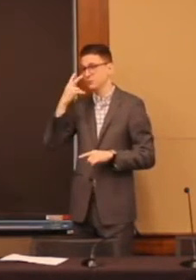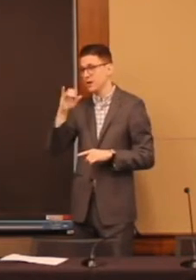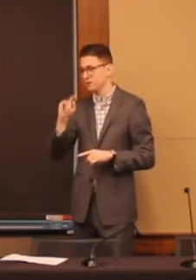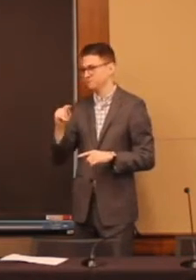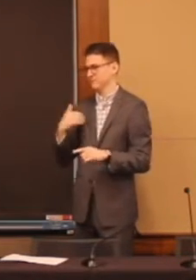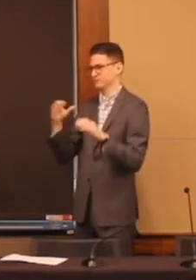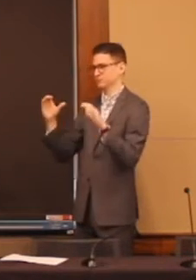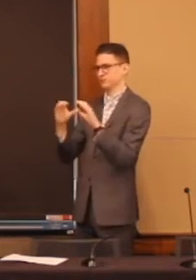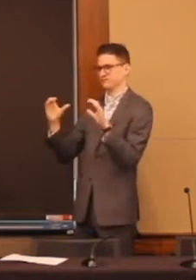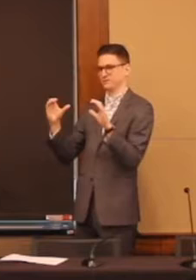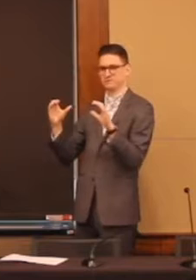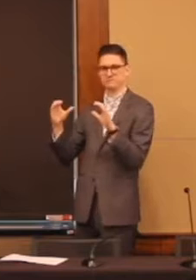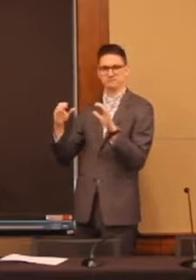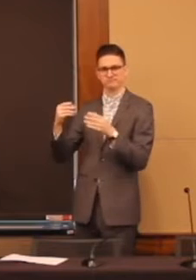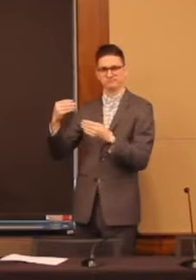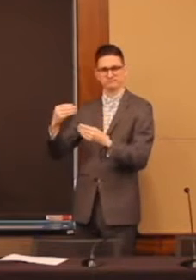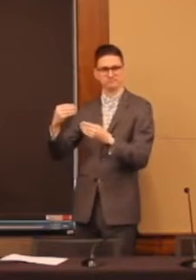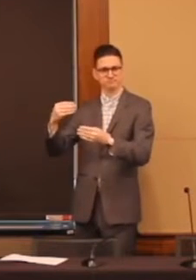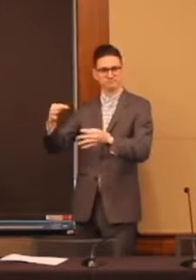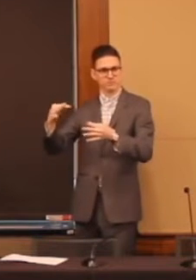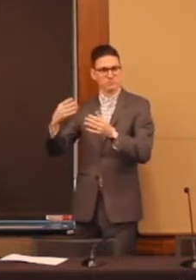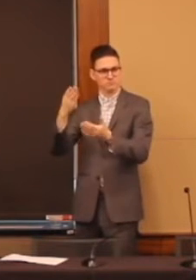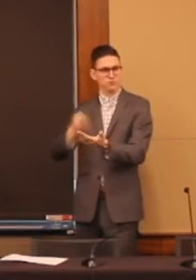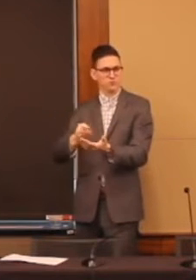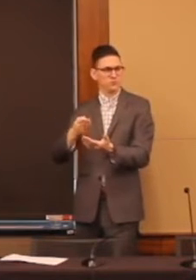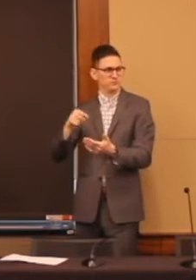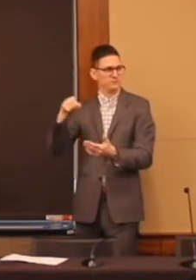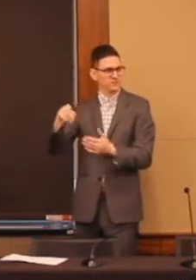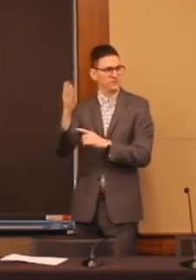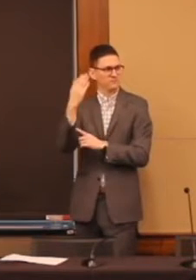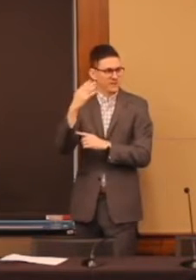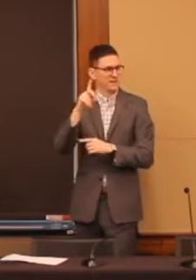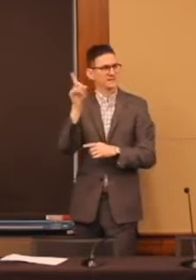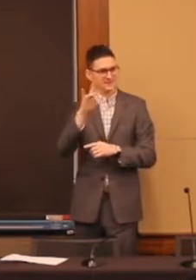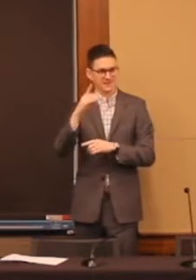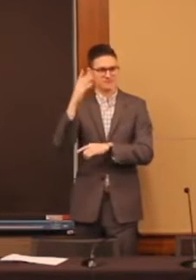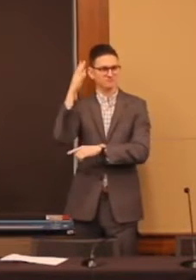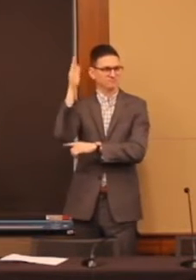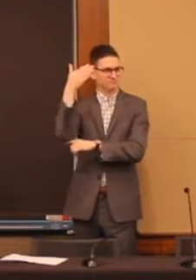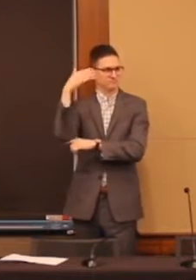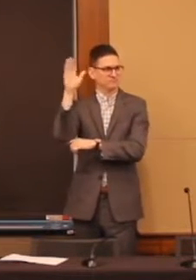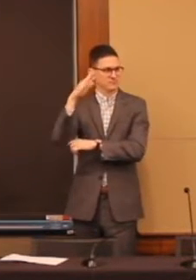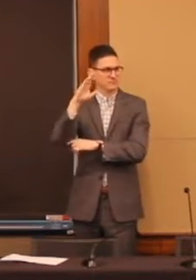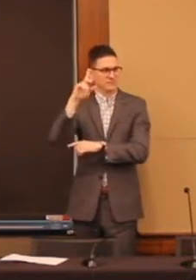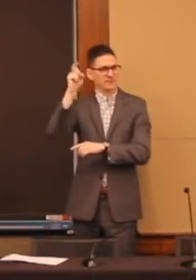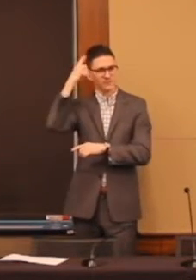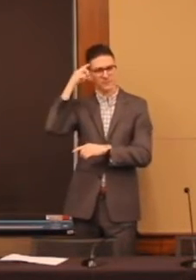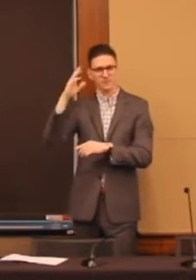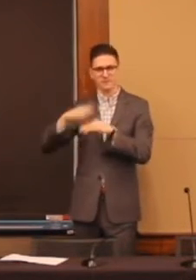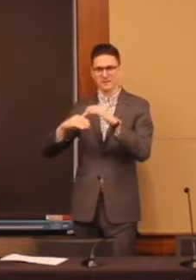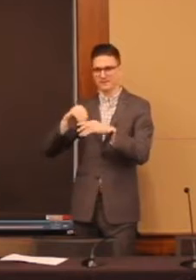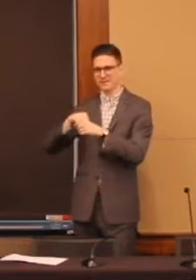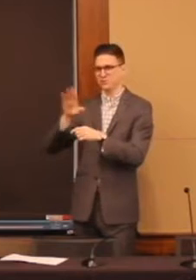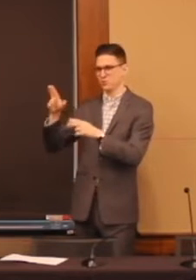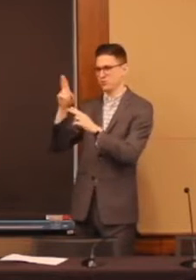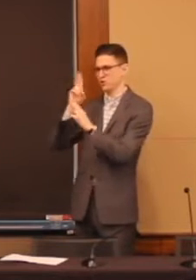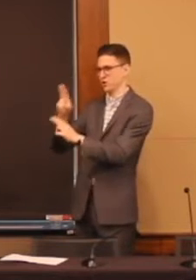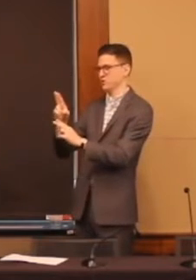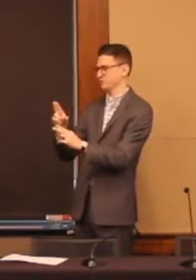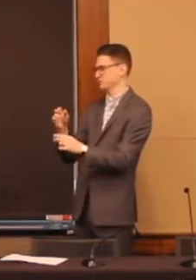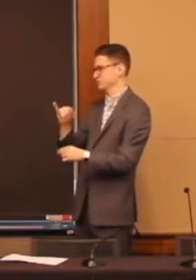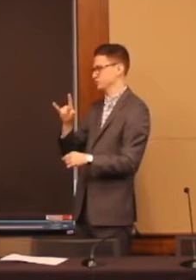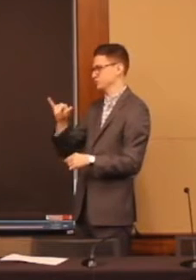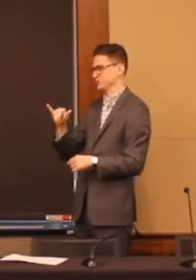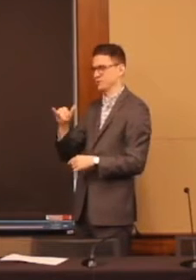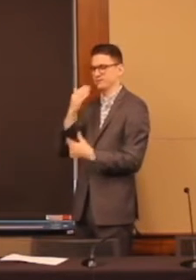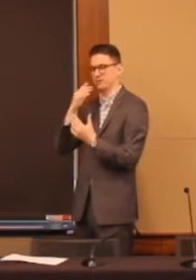a certificate to show that this flag flew over the United States Congress in your honor. Judy Woodruff, thank you for